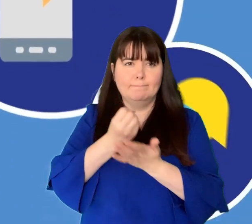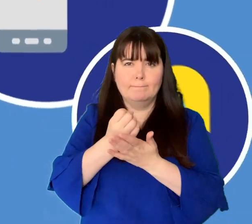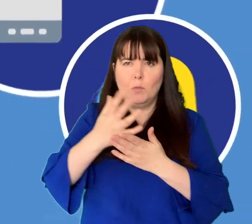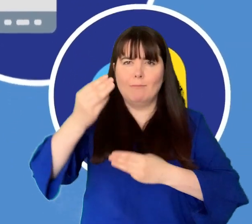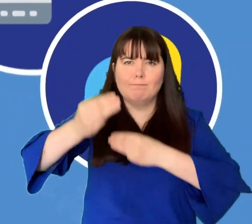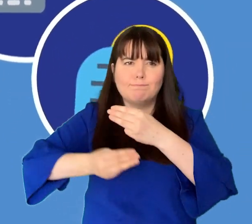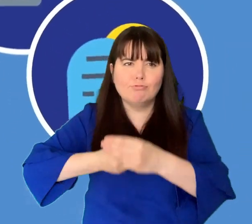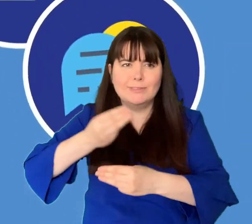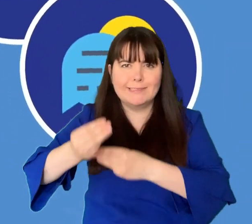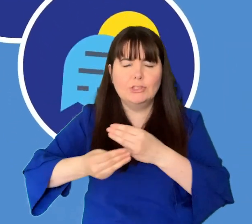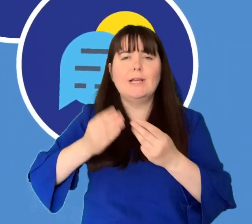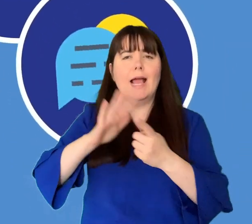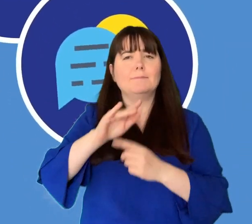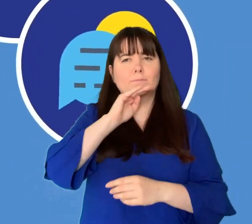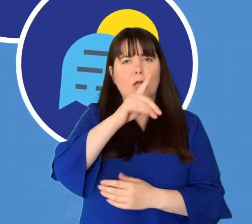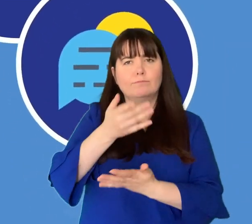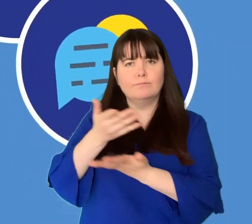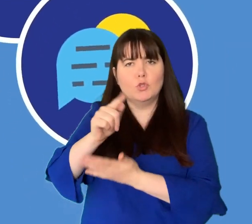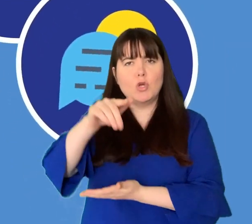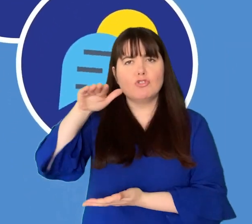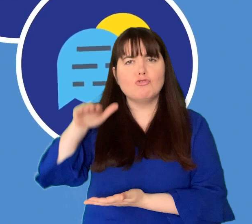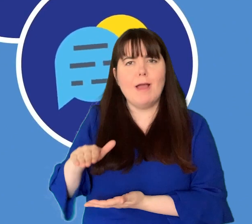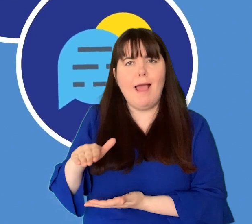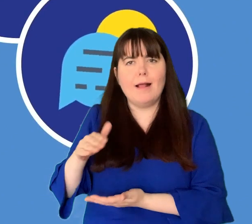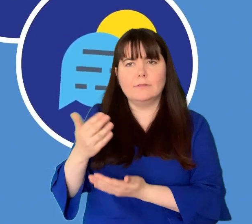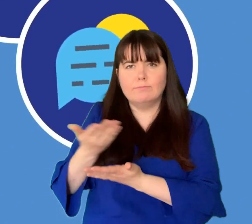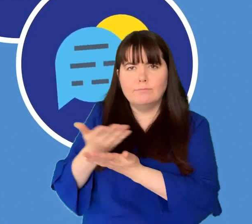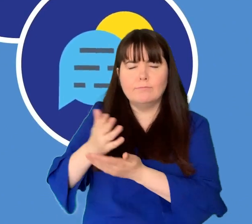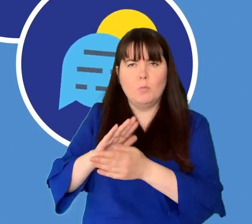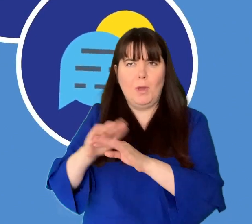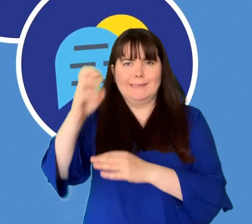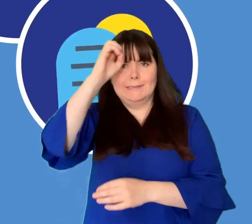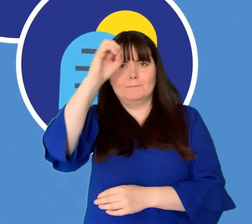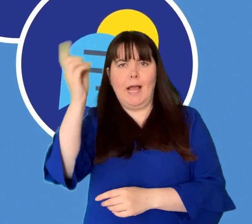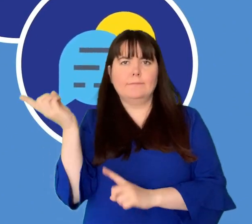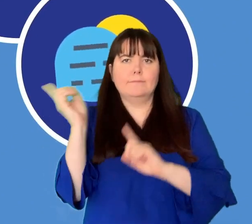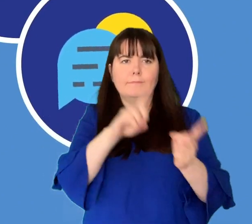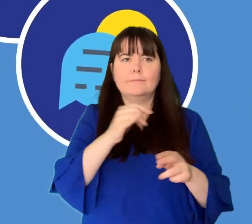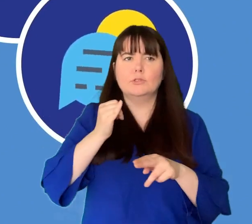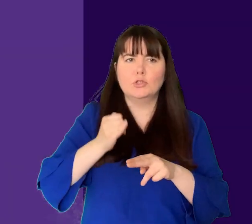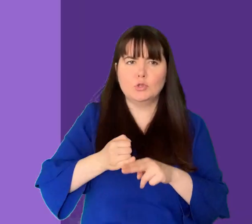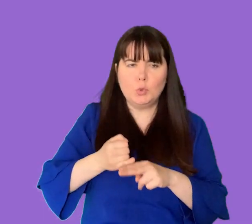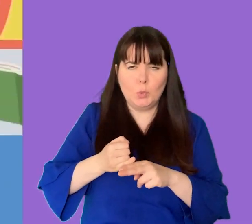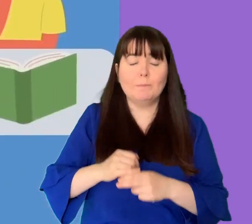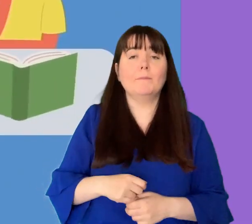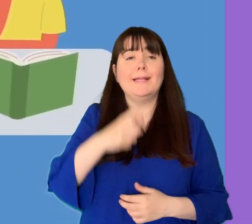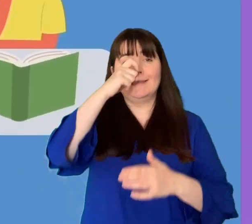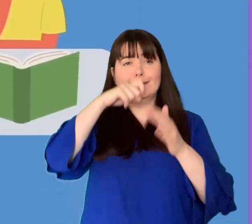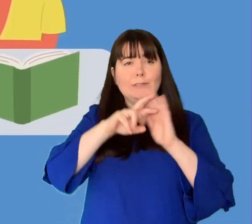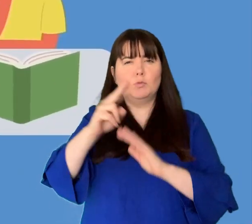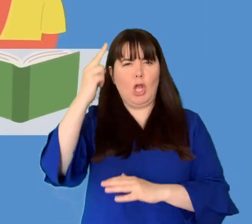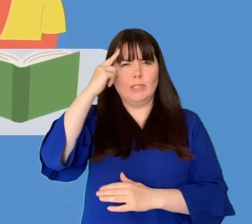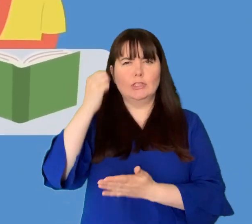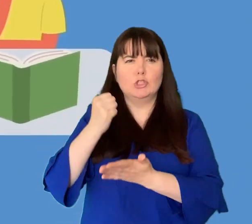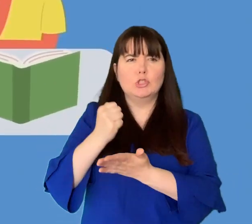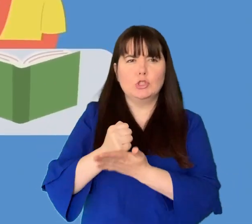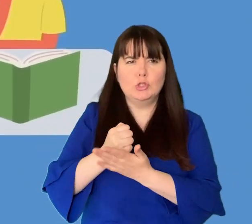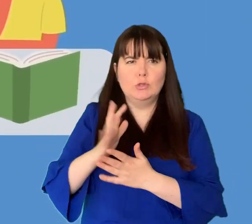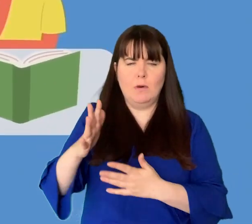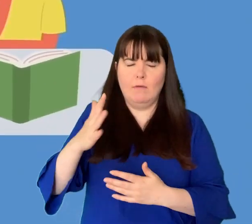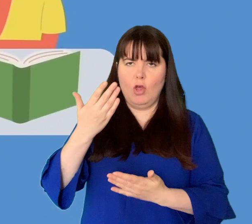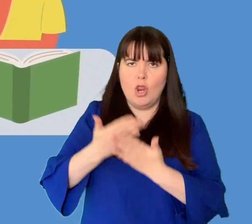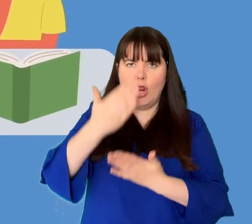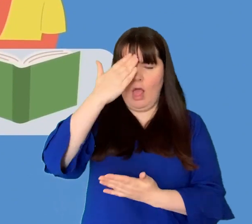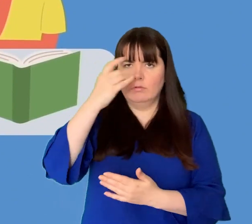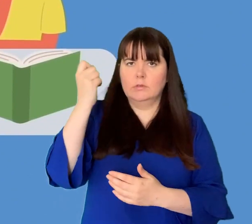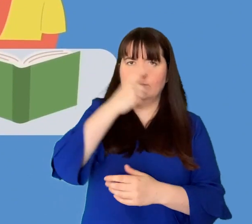the procedures in place. Talk together at home about what to expect when going back to school. Teachers understand that students' learning may have